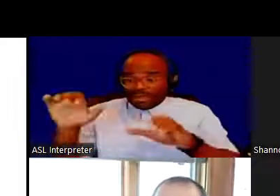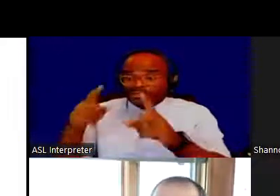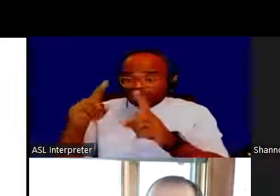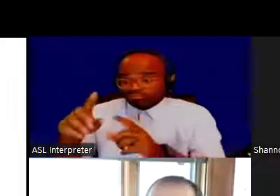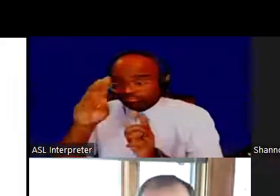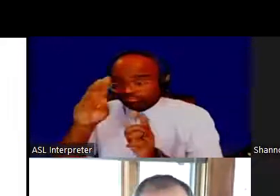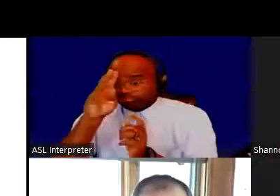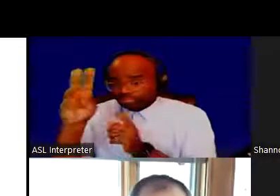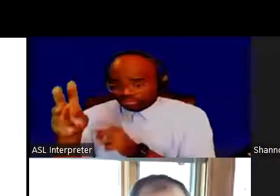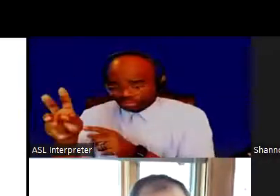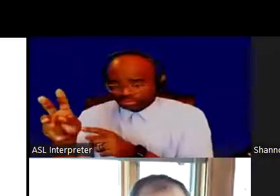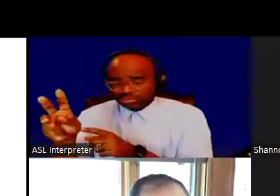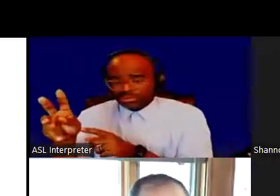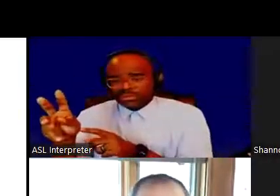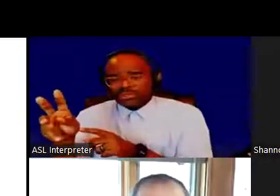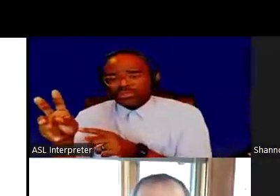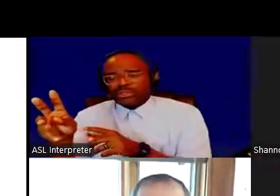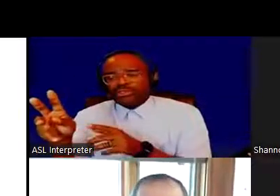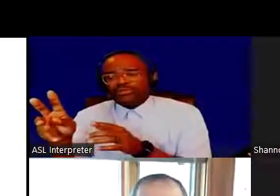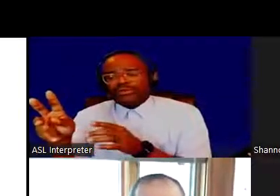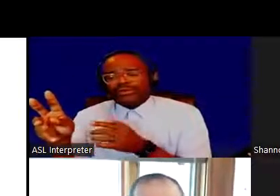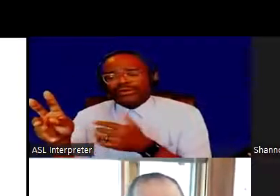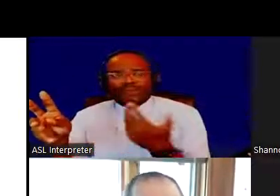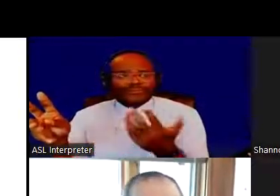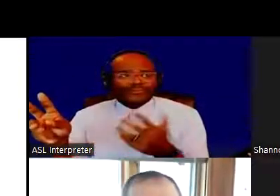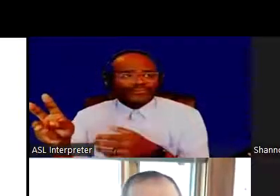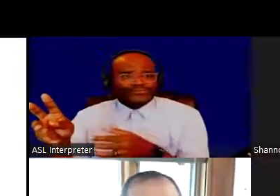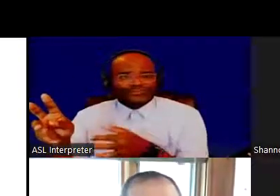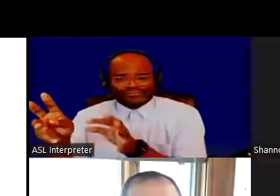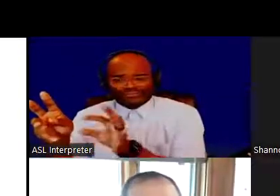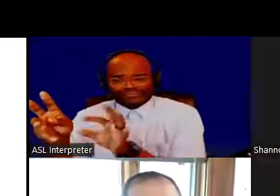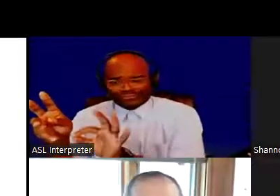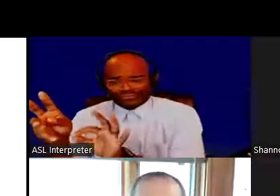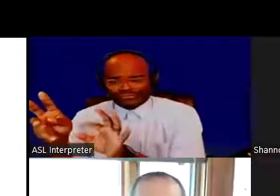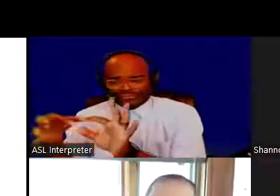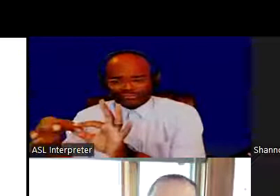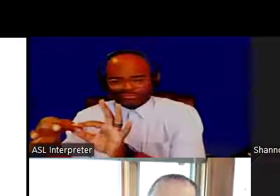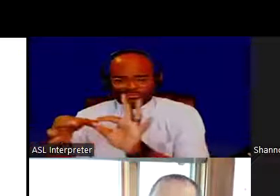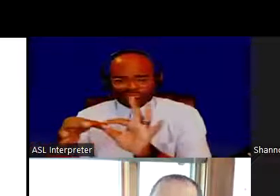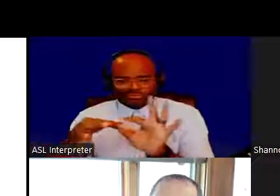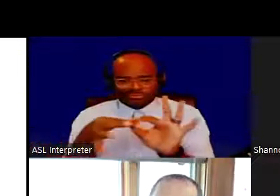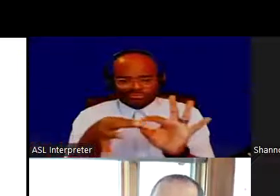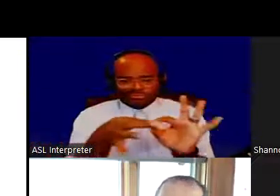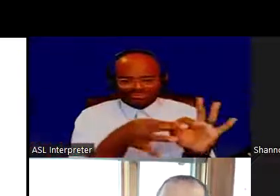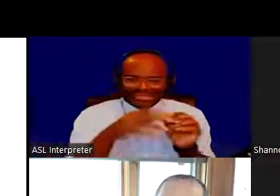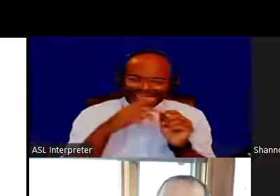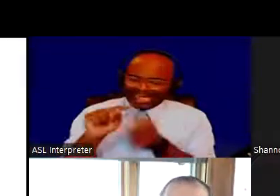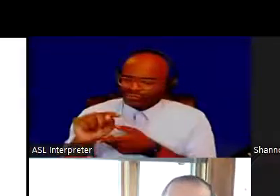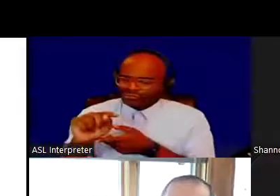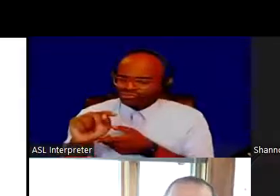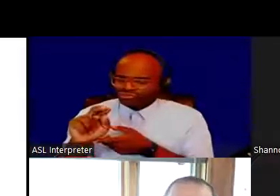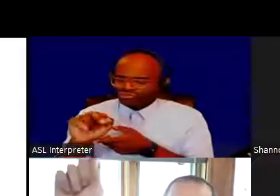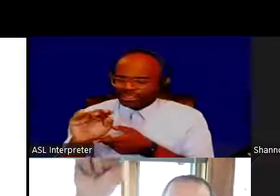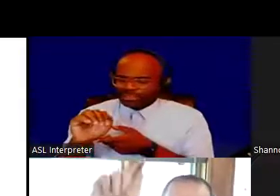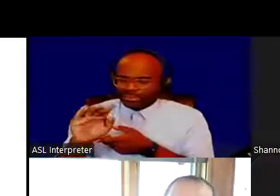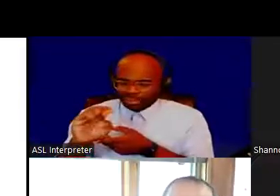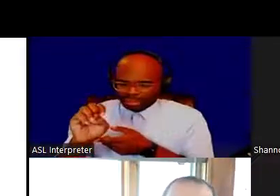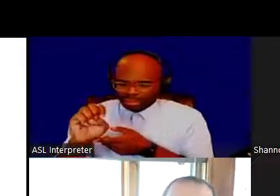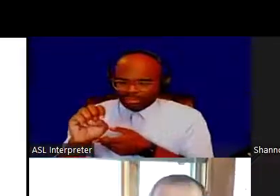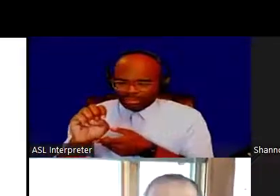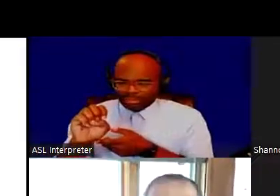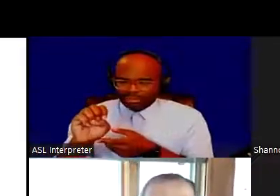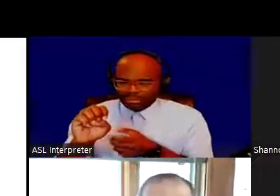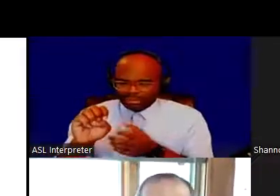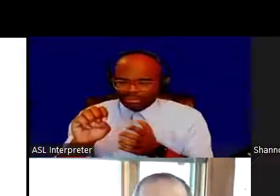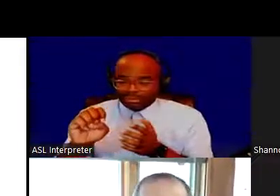a, what do you want to call it, a traceable account to show which general idea did you start